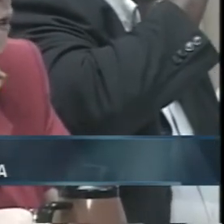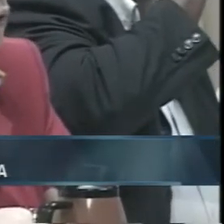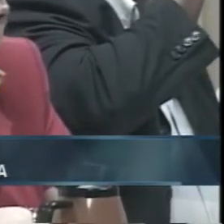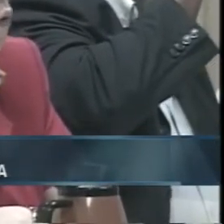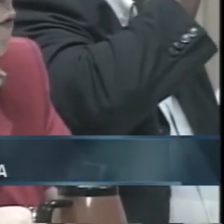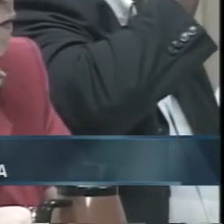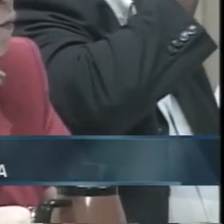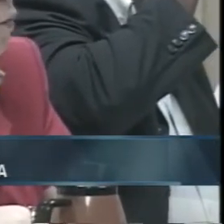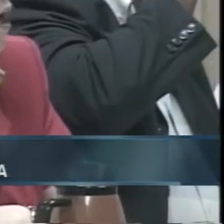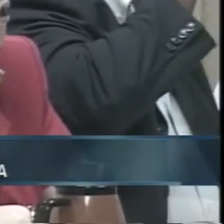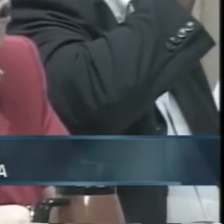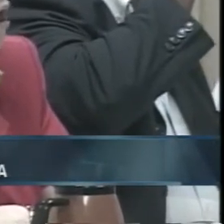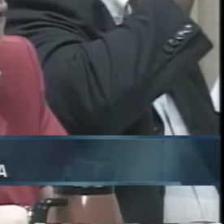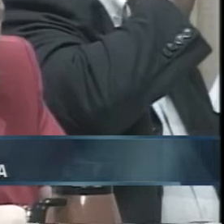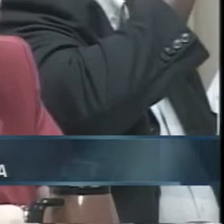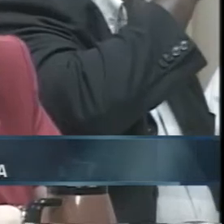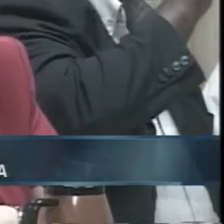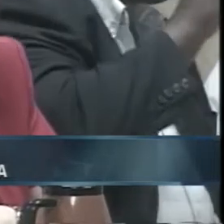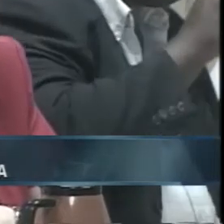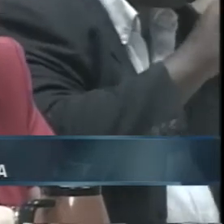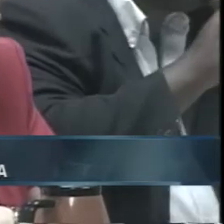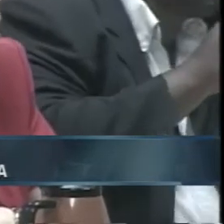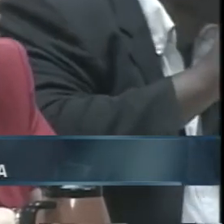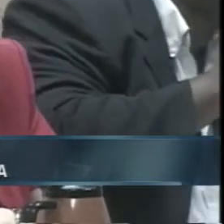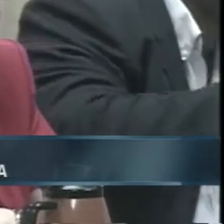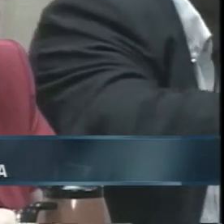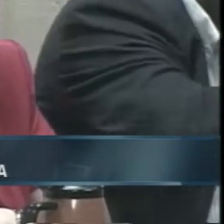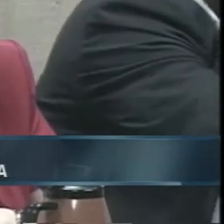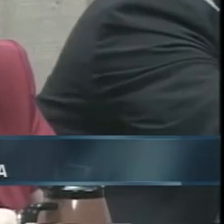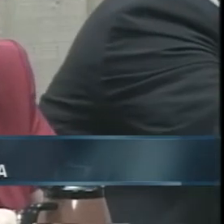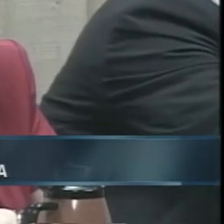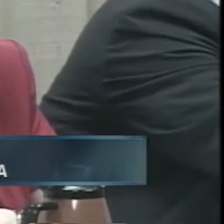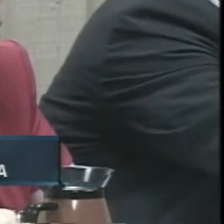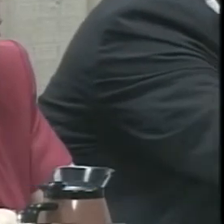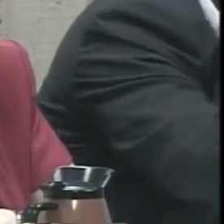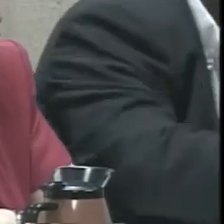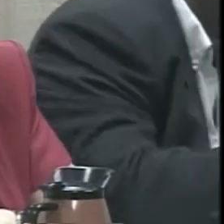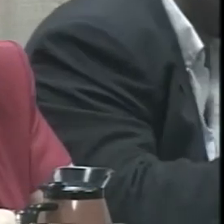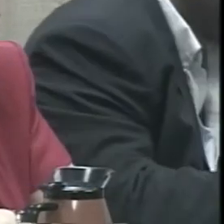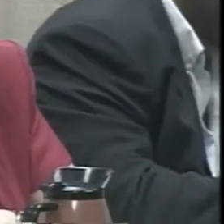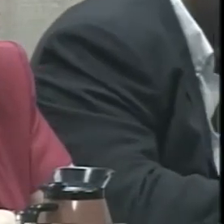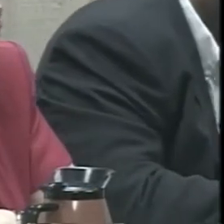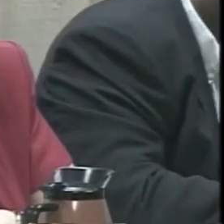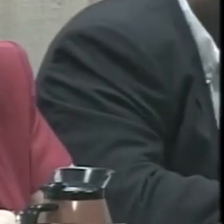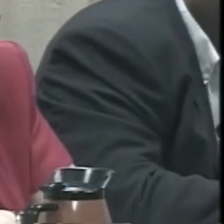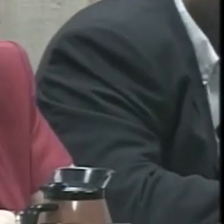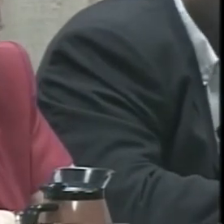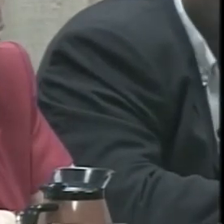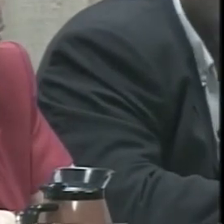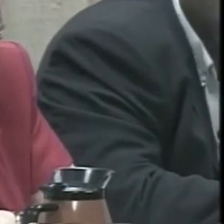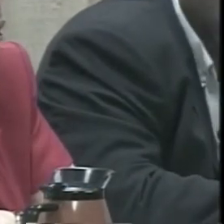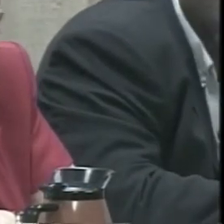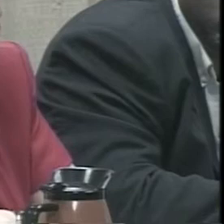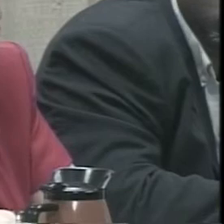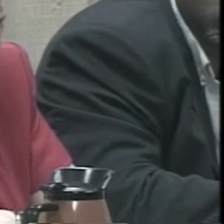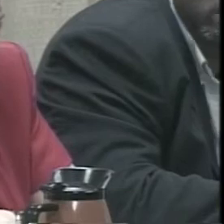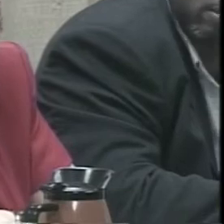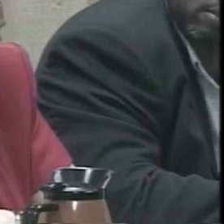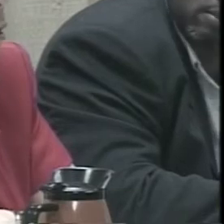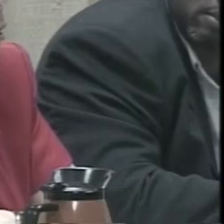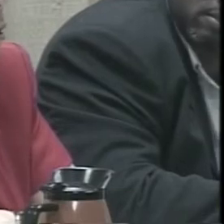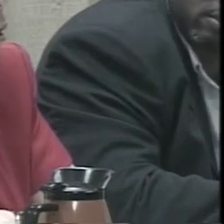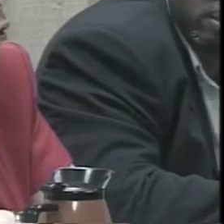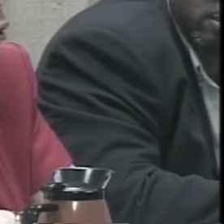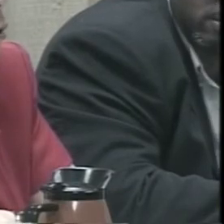per day that go over, we are charged a processing fee by SBRC, and that is what we have to pay on a